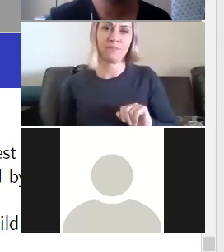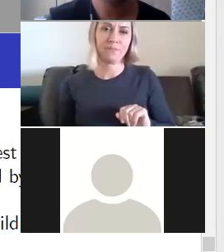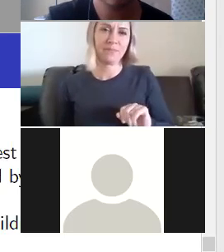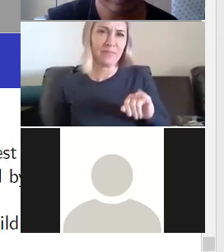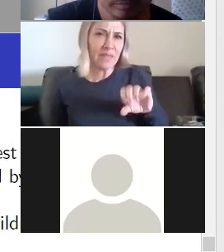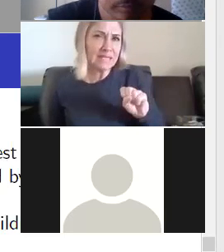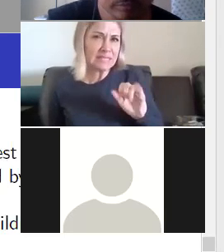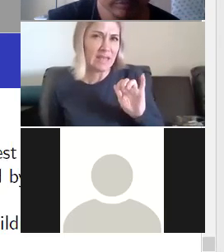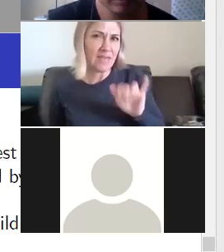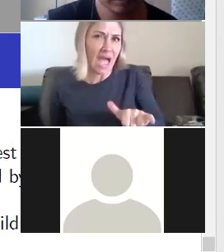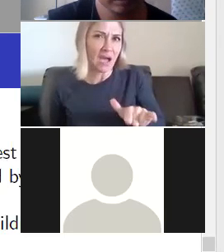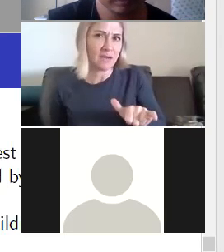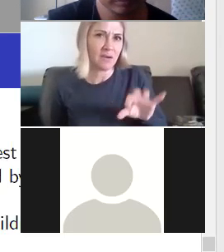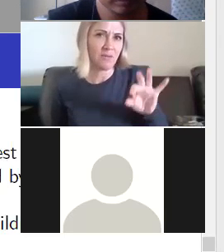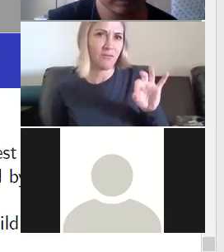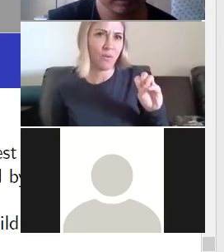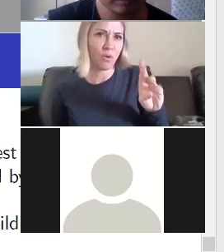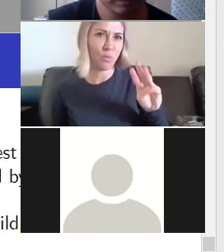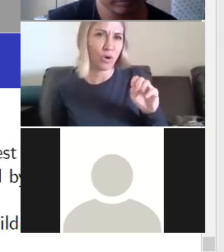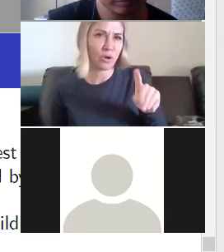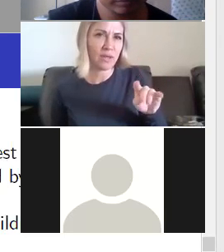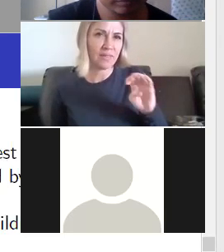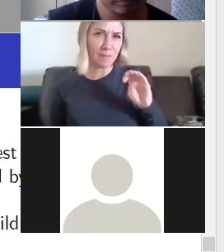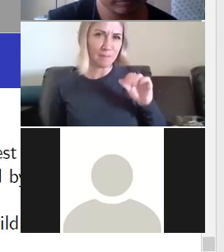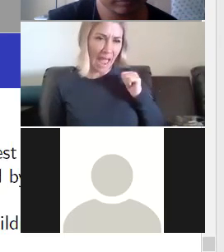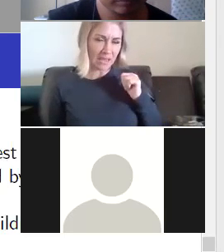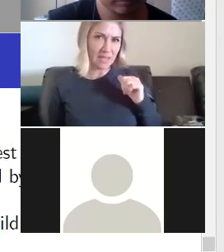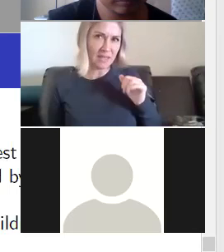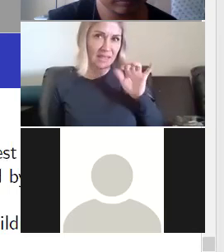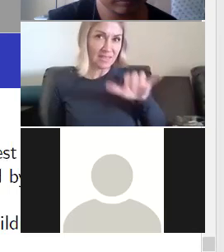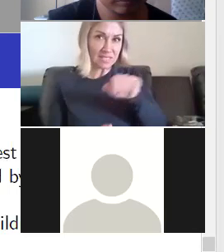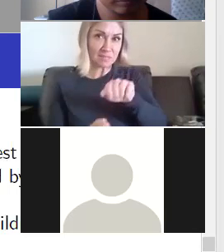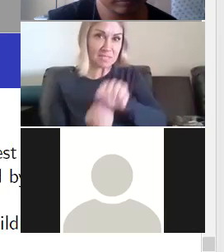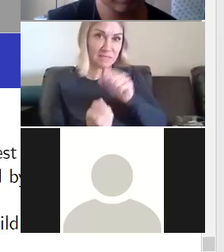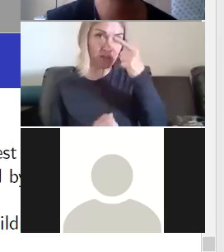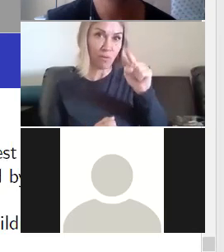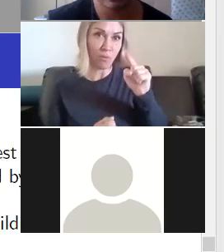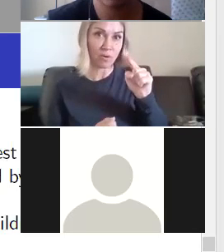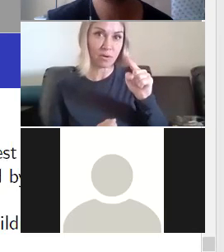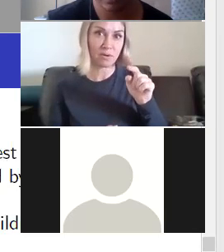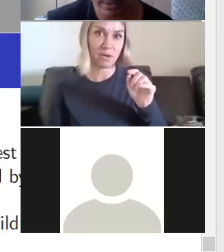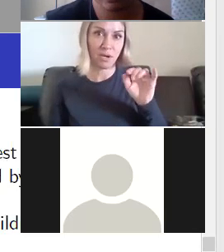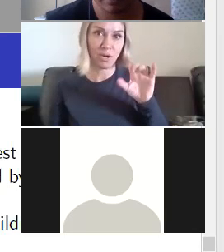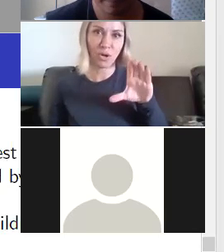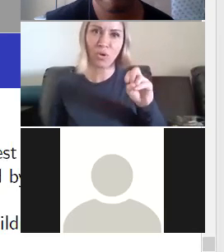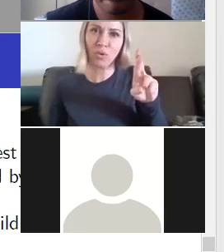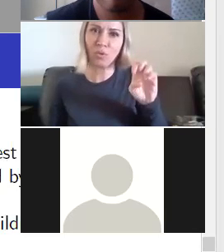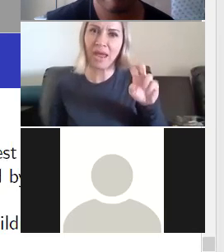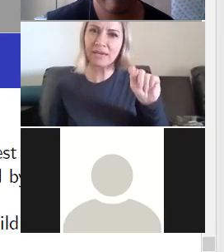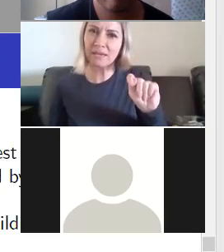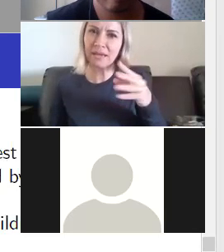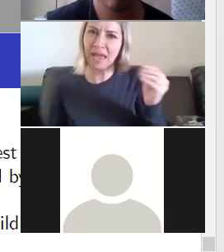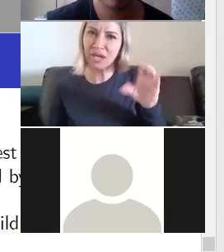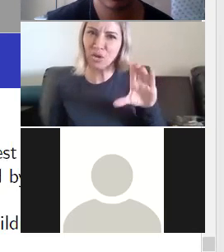Yes. Is the forward and back edge, is this specifically for directed graphs? Yes.